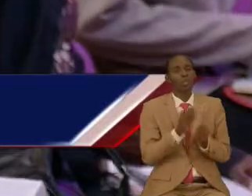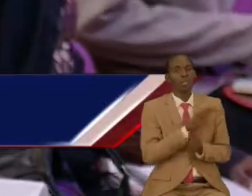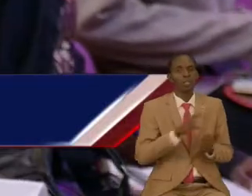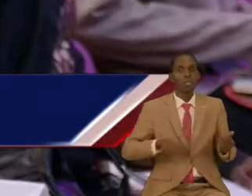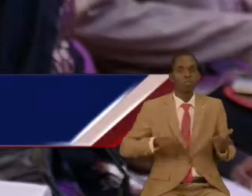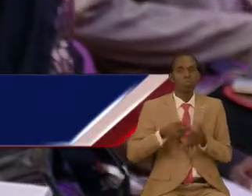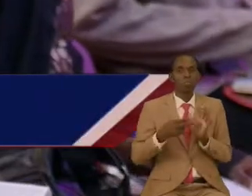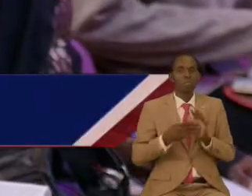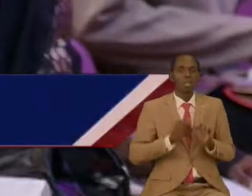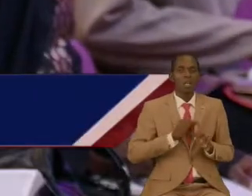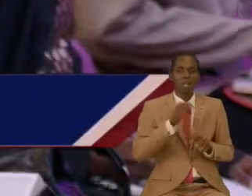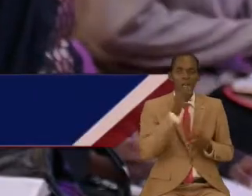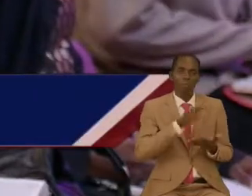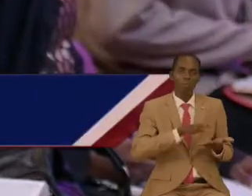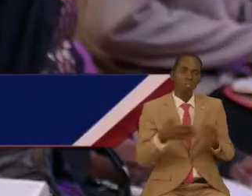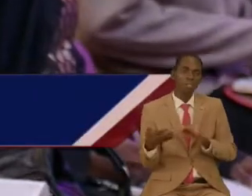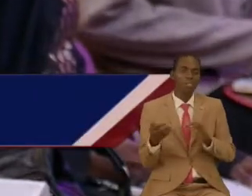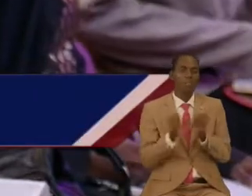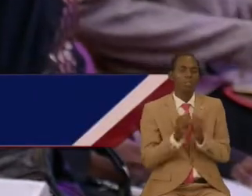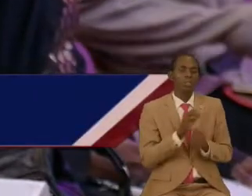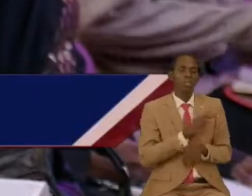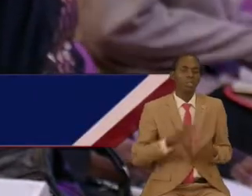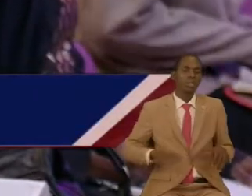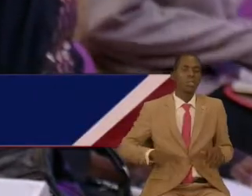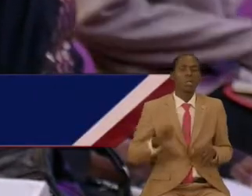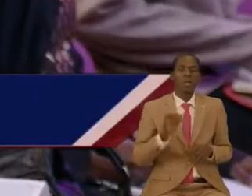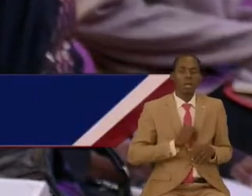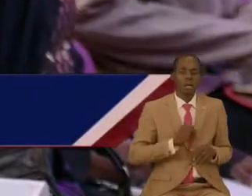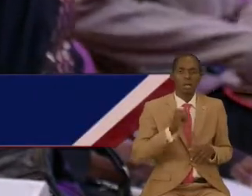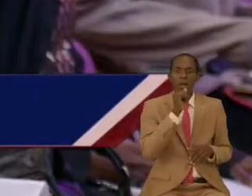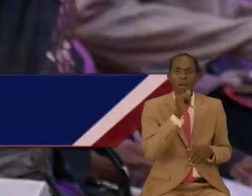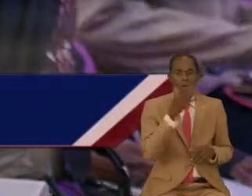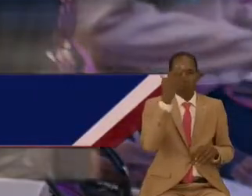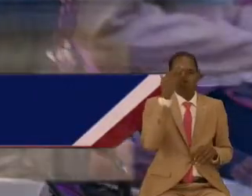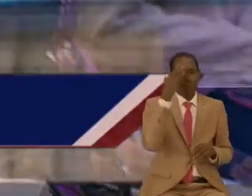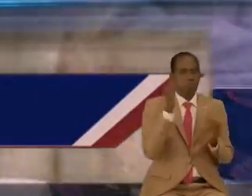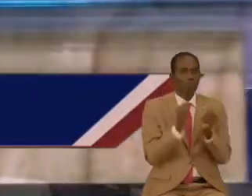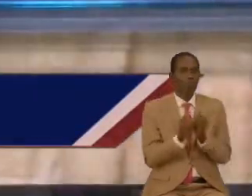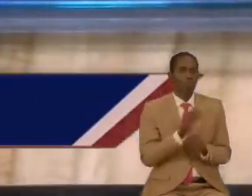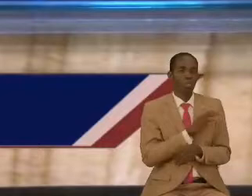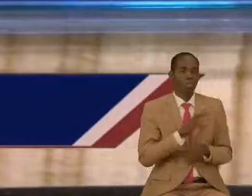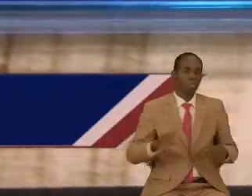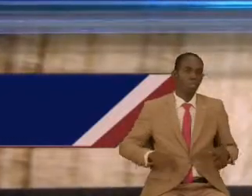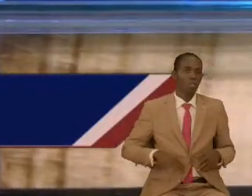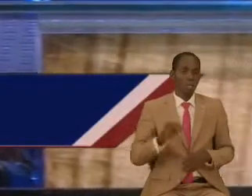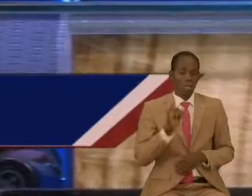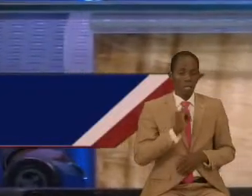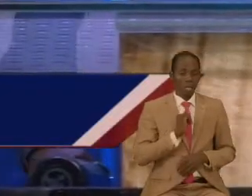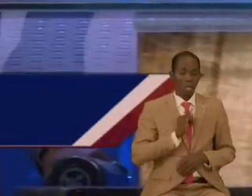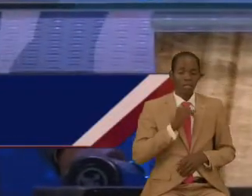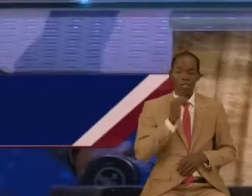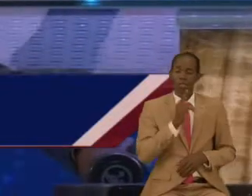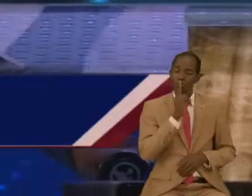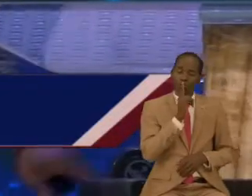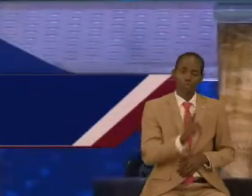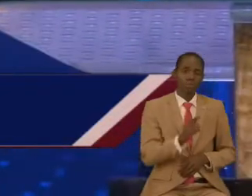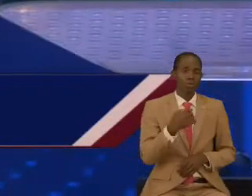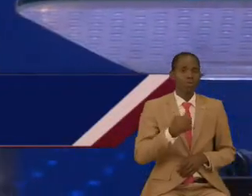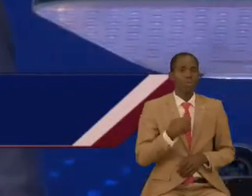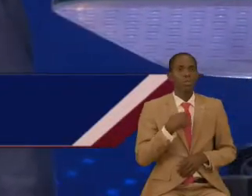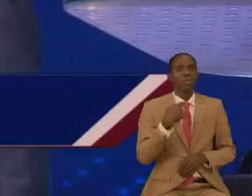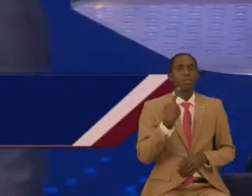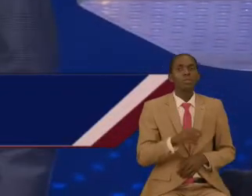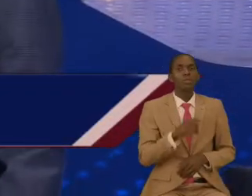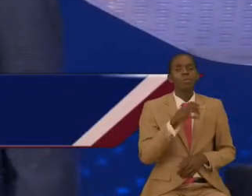with Christ. I identify with Christ. I, the real me, the old